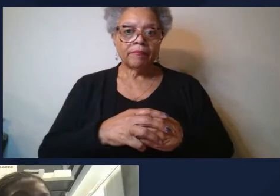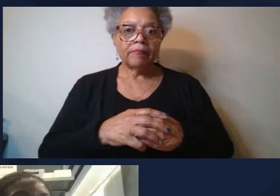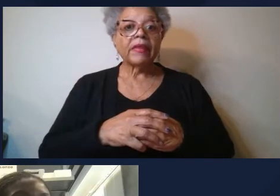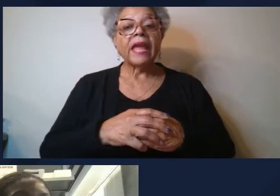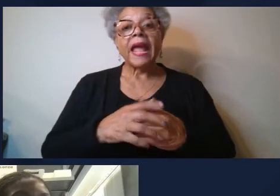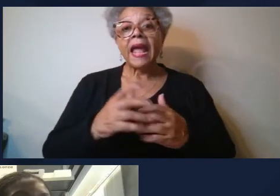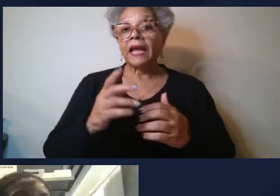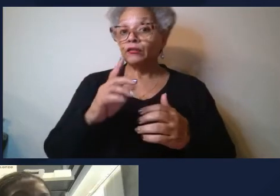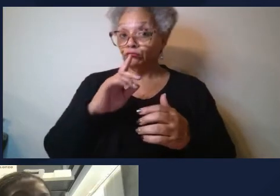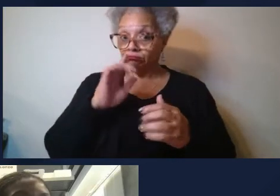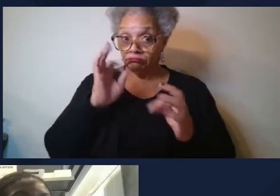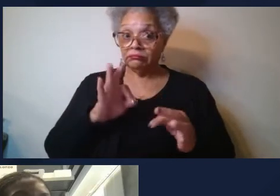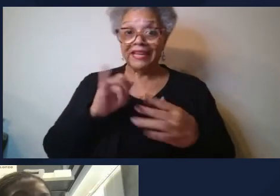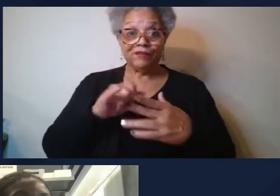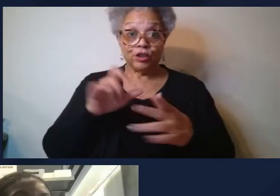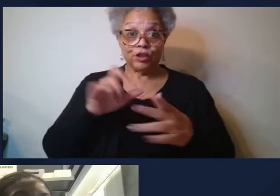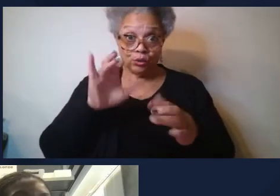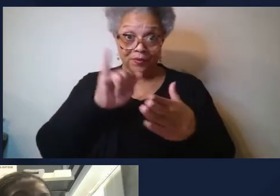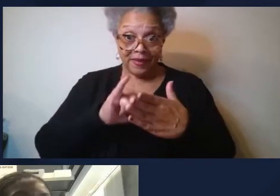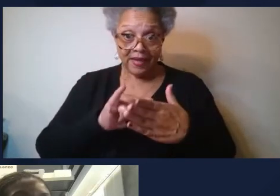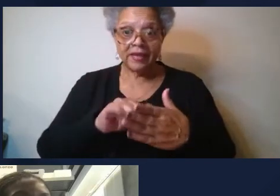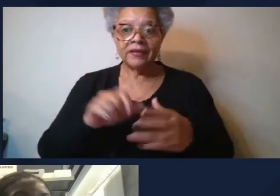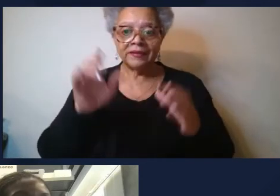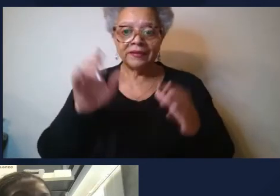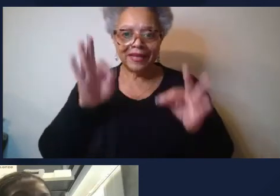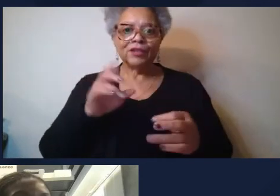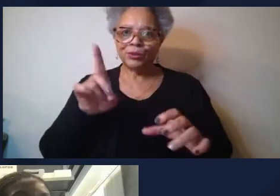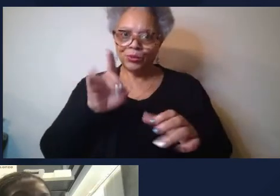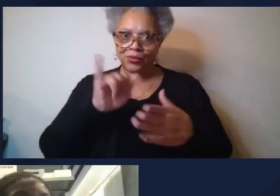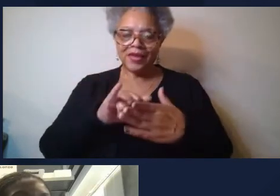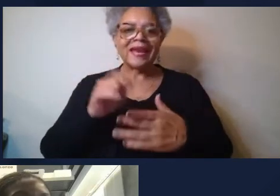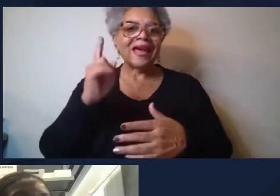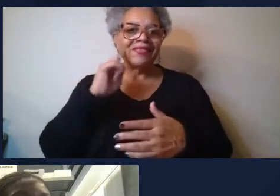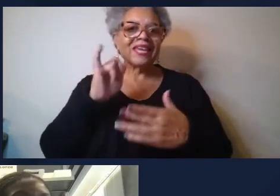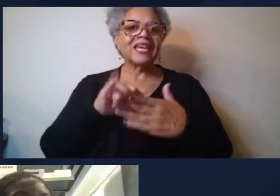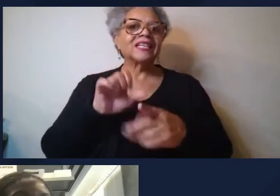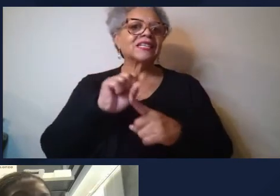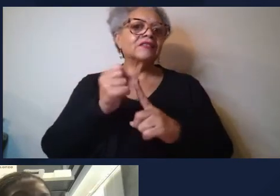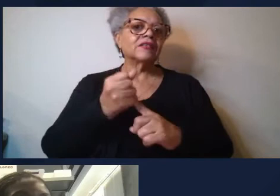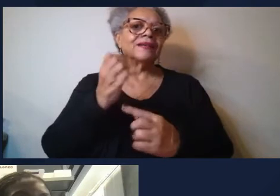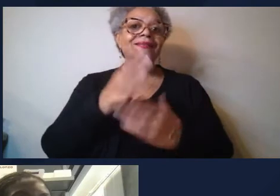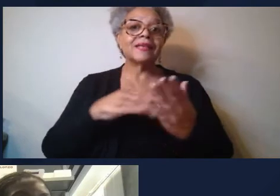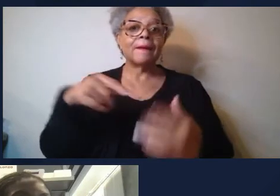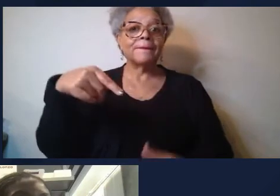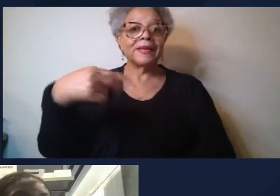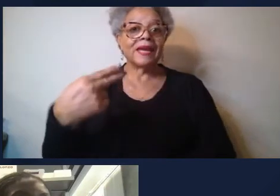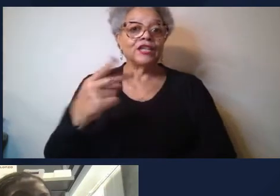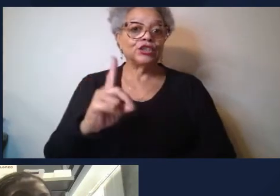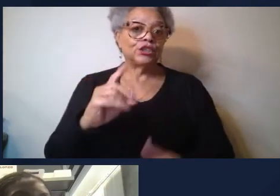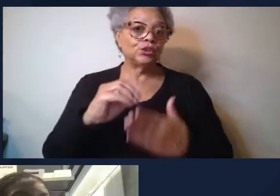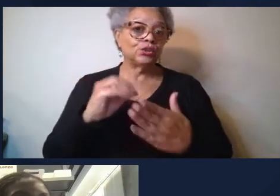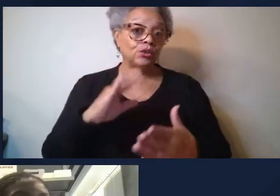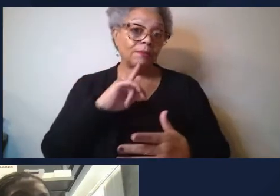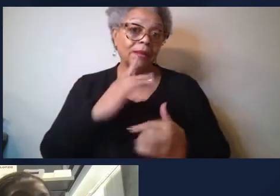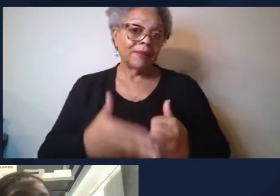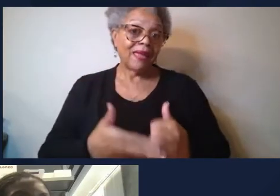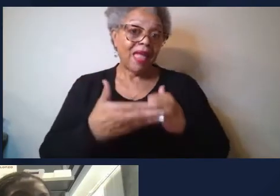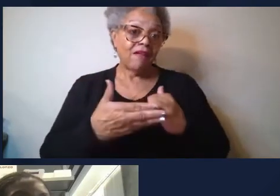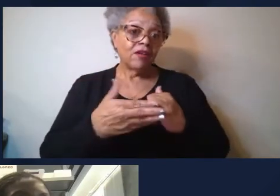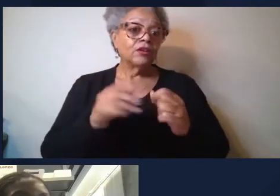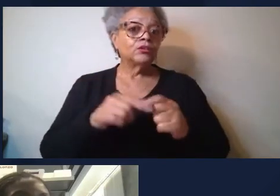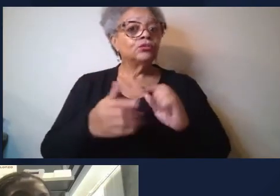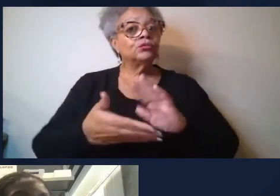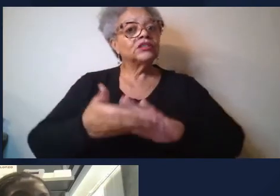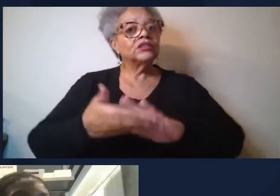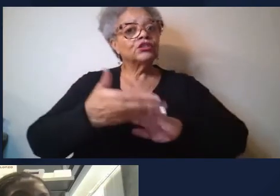absolutely, if you can do that, you can absolutely do that. And actually, I think that in the case of some PhD students, this may be helpful in actually generating